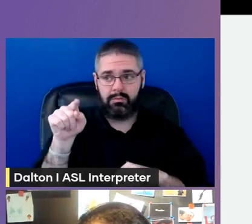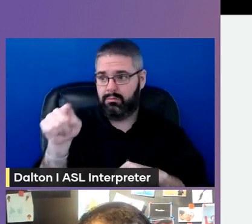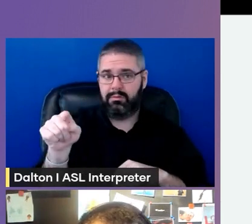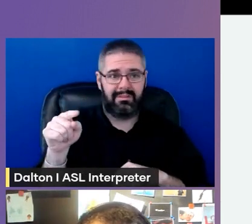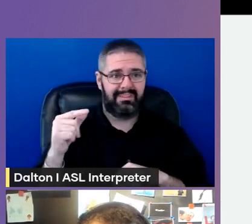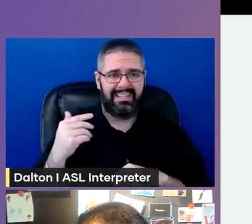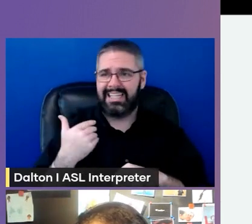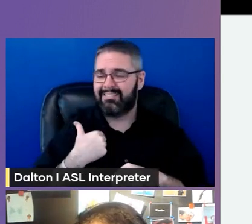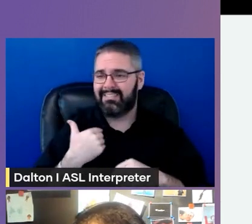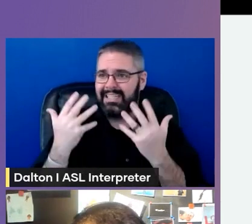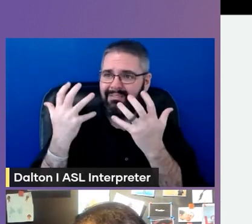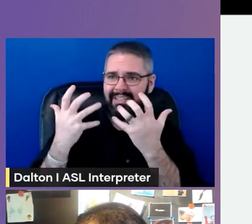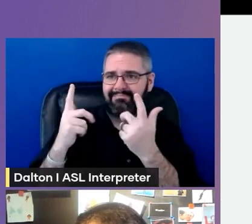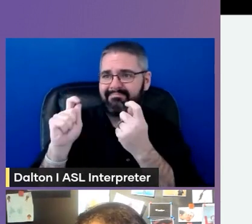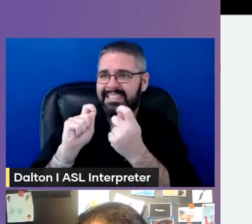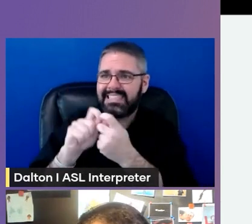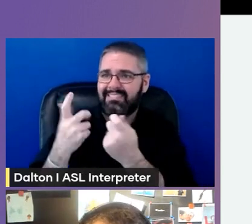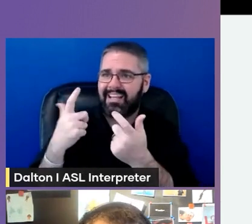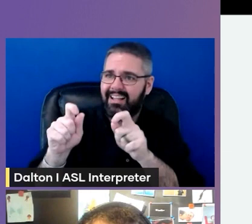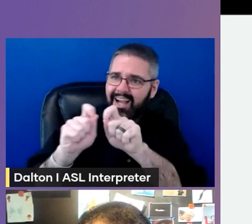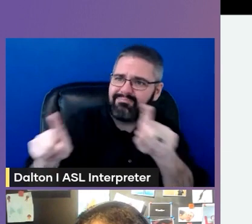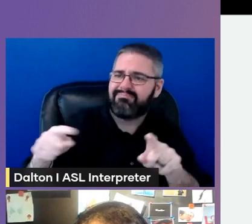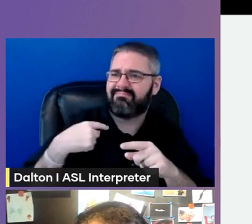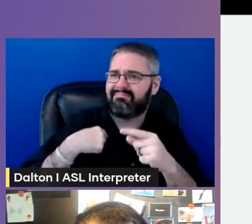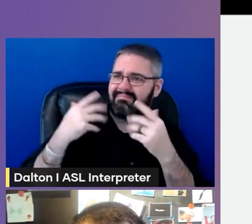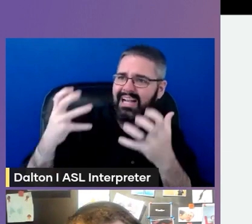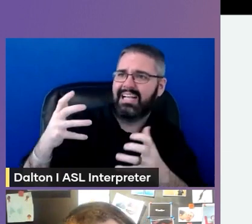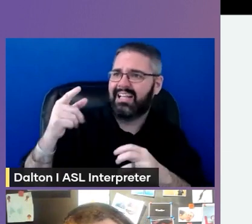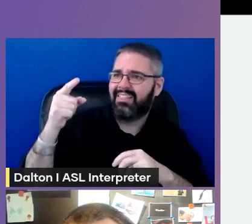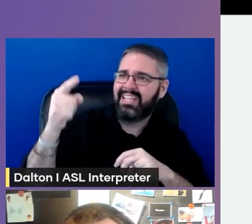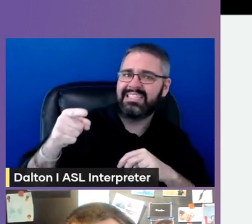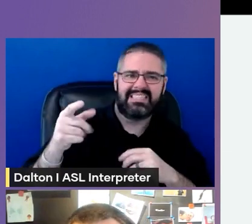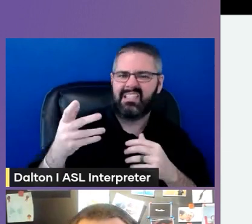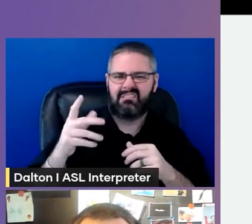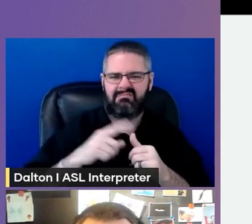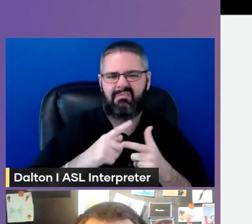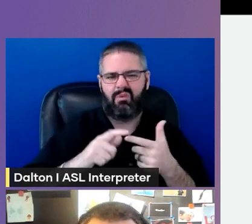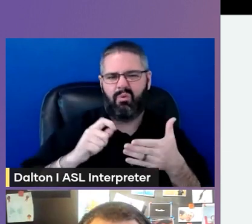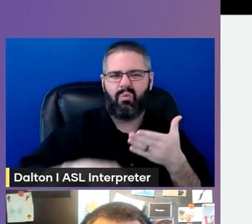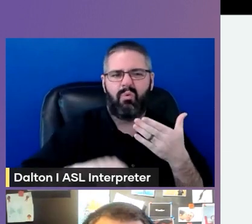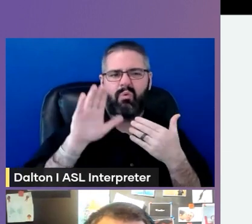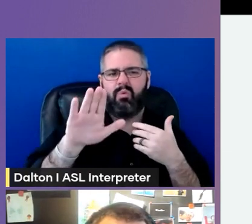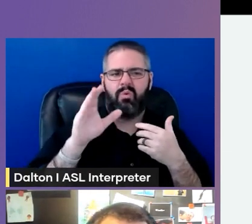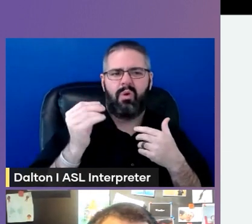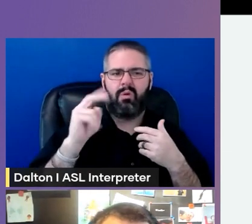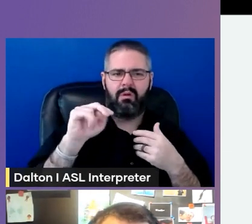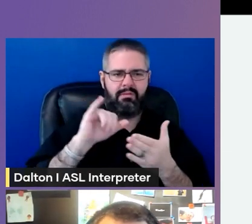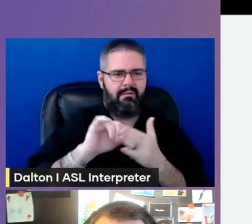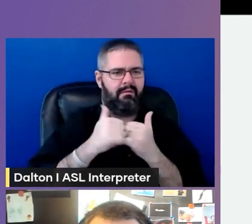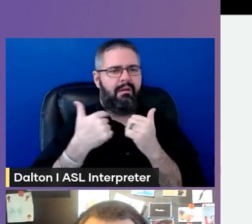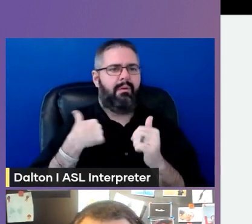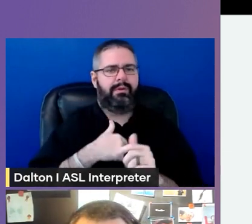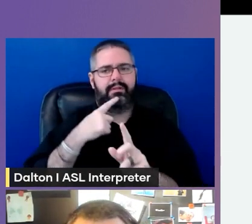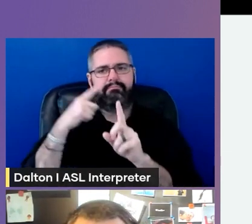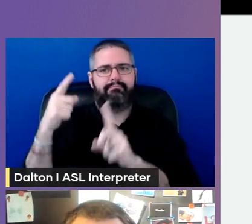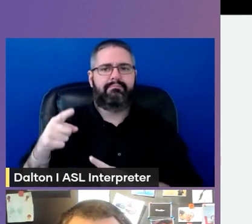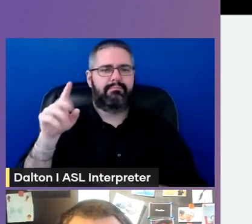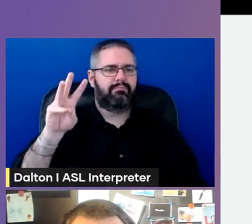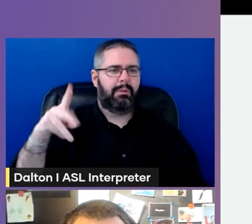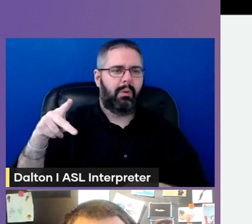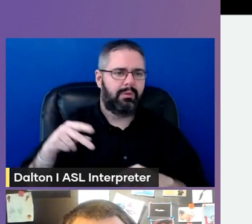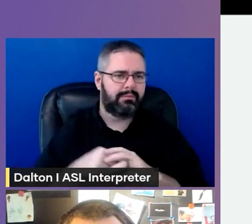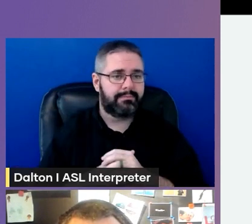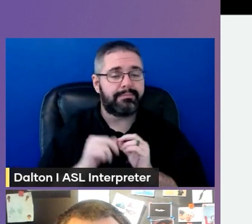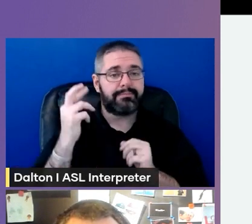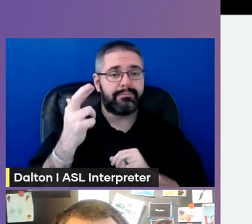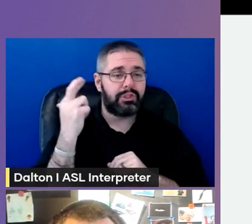you want to deploy, then you can write your own. And that's how we ended up with Waypoint. And the reason why